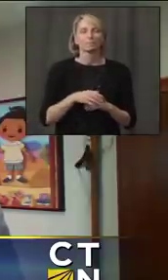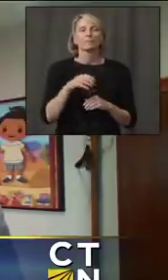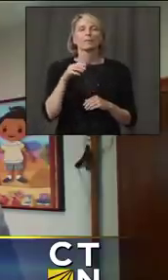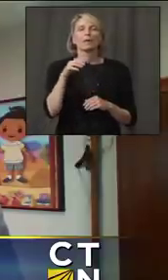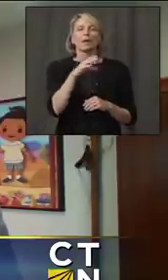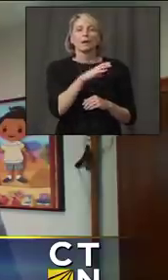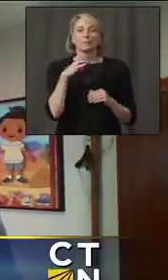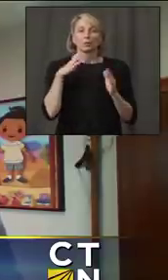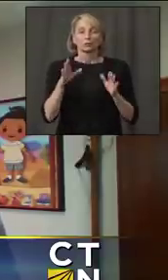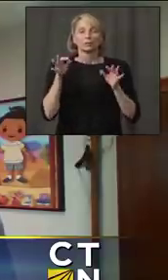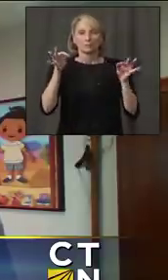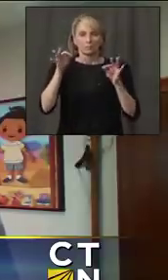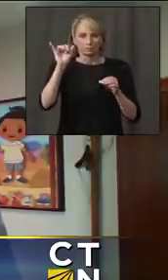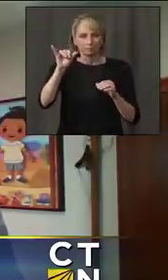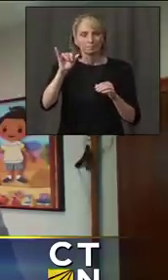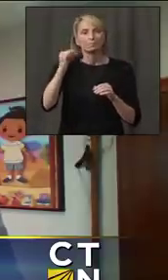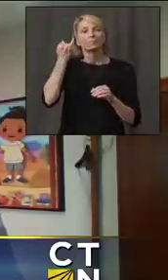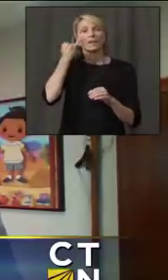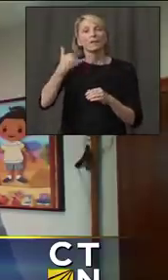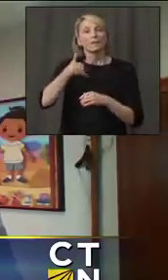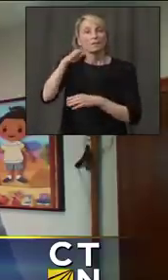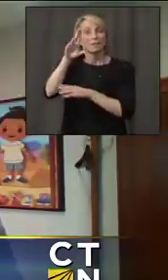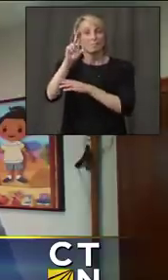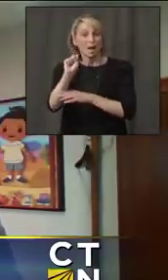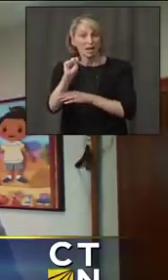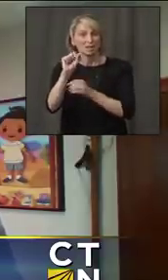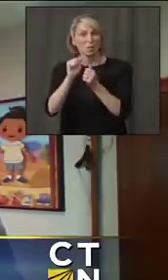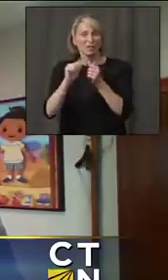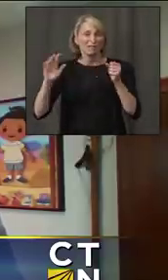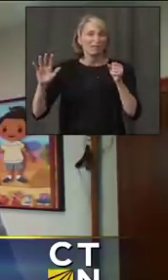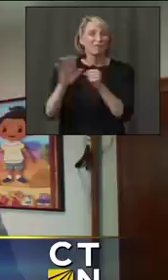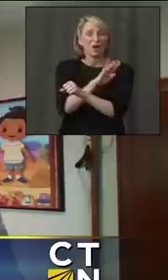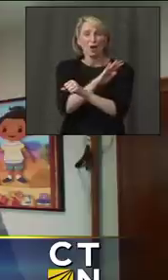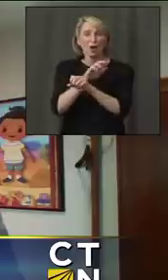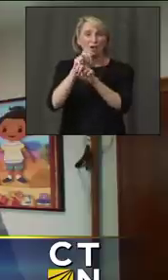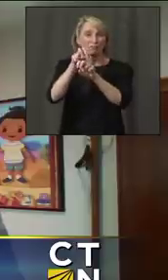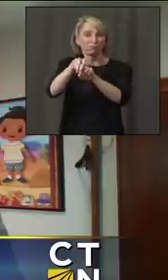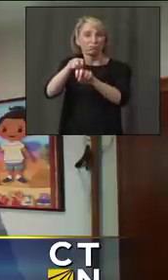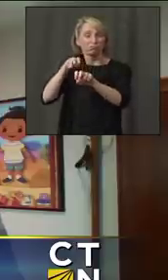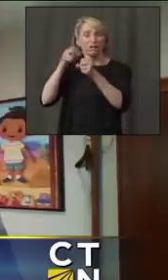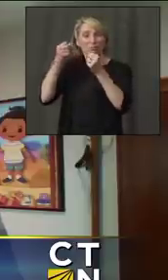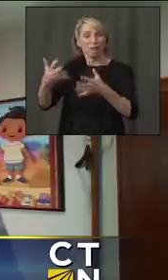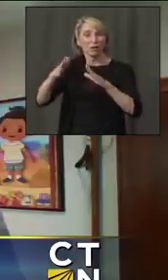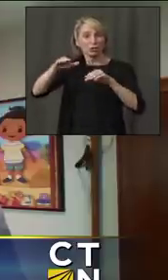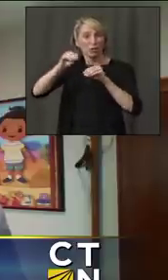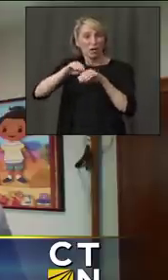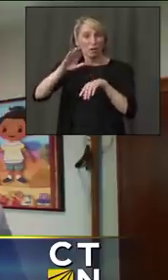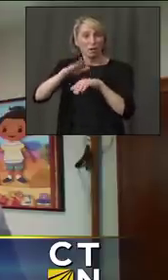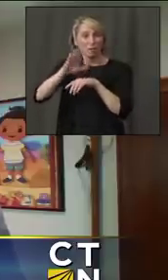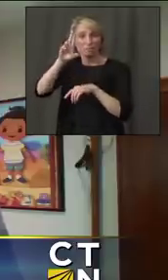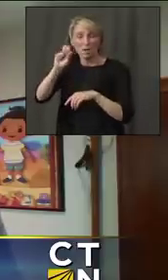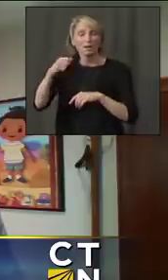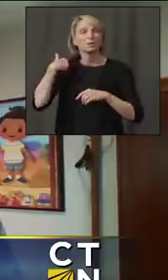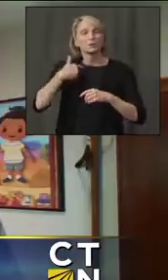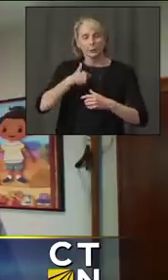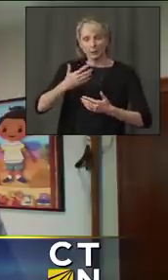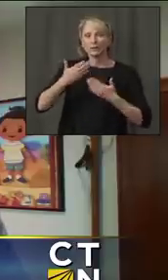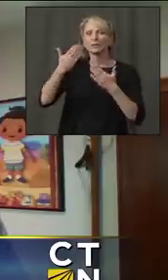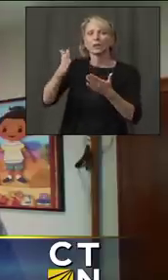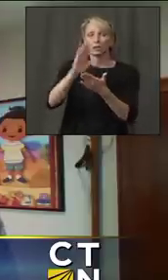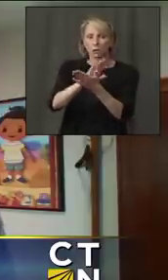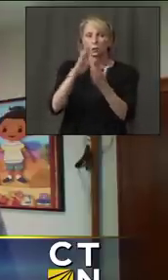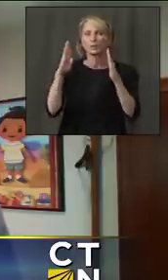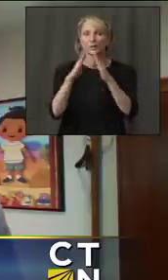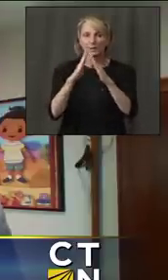where there are a lot of young children on the bus, or there are buses that have high capacity, we're recommending that districts consider placing monitors, especially to